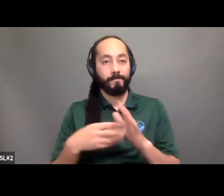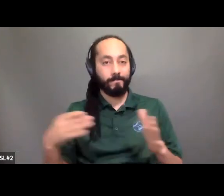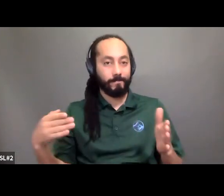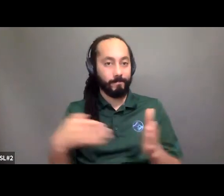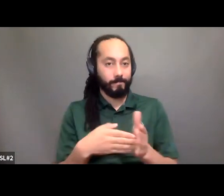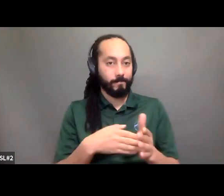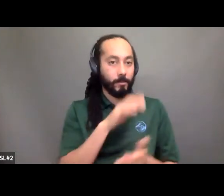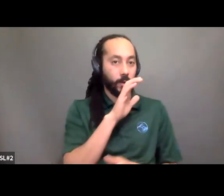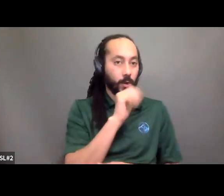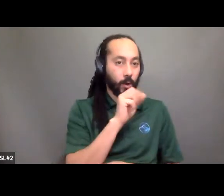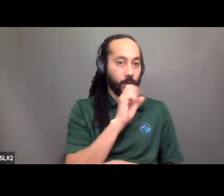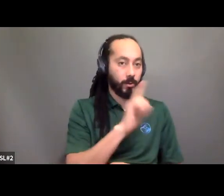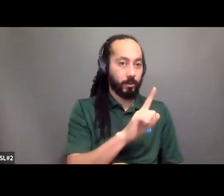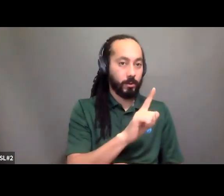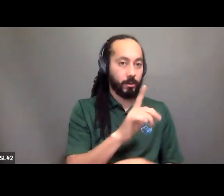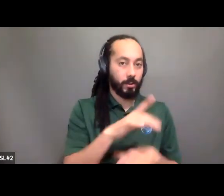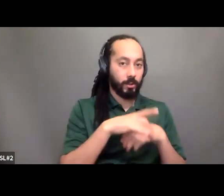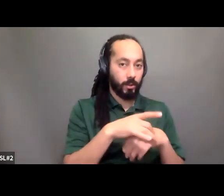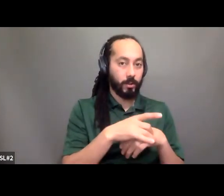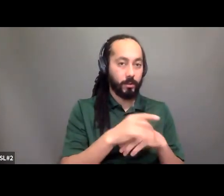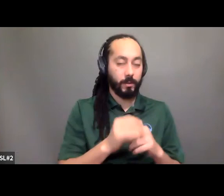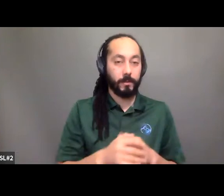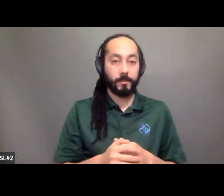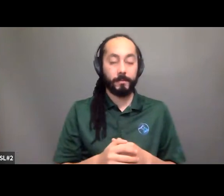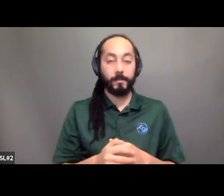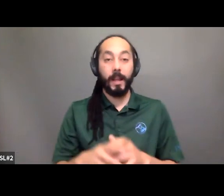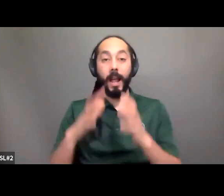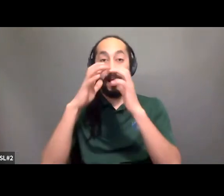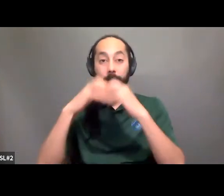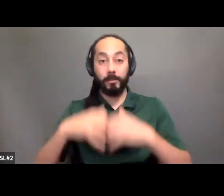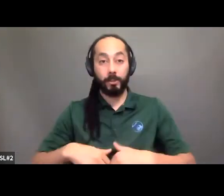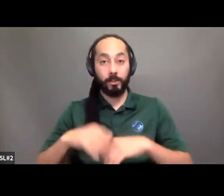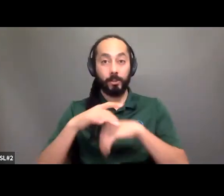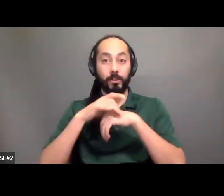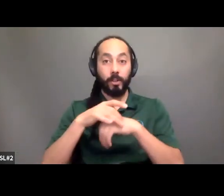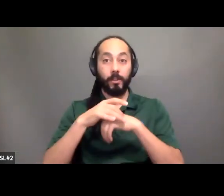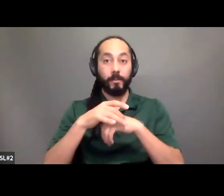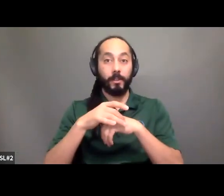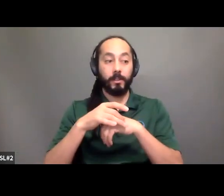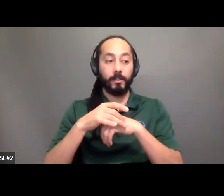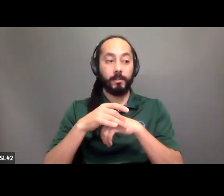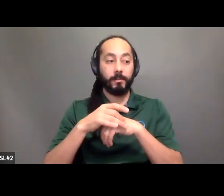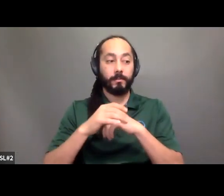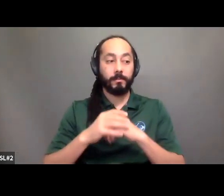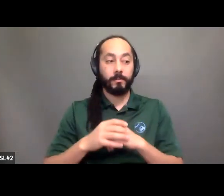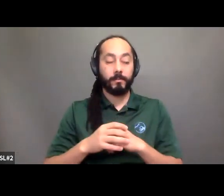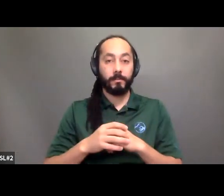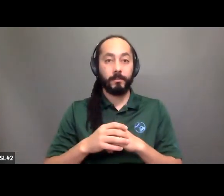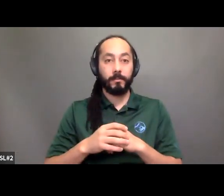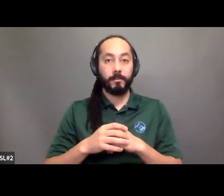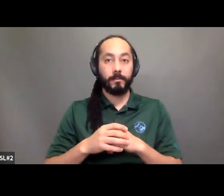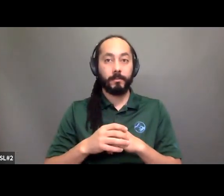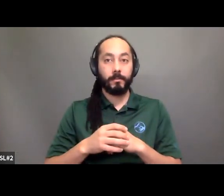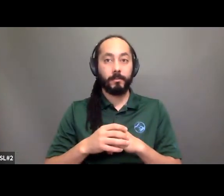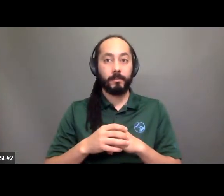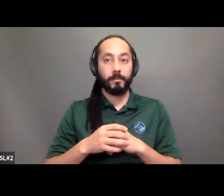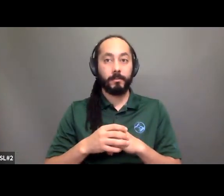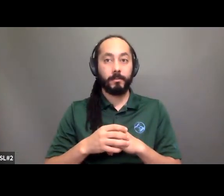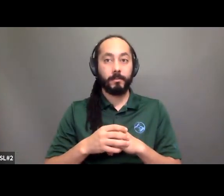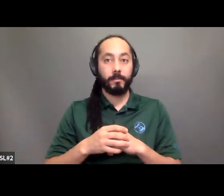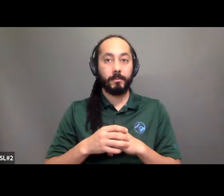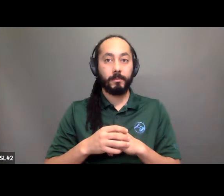geography. Abolition geographies, we can see it. And as we